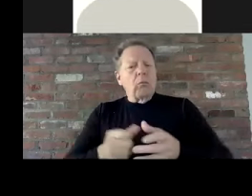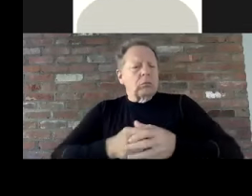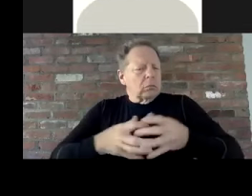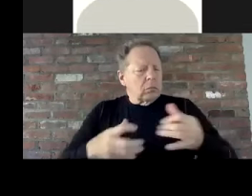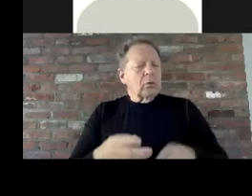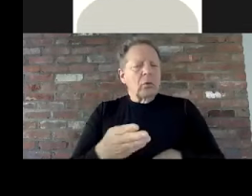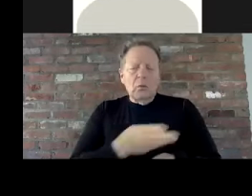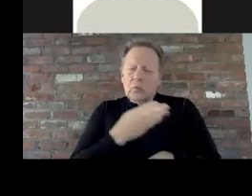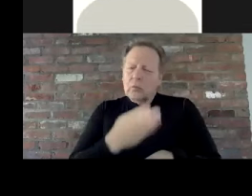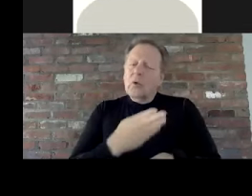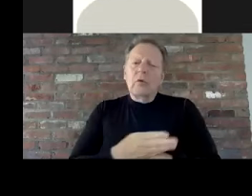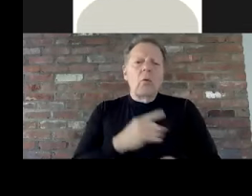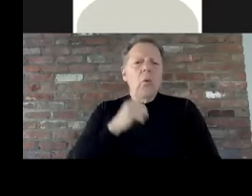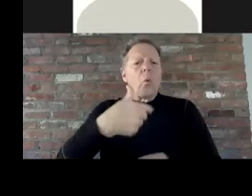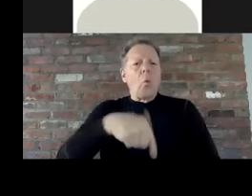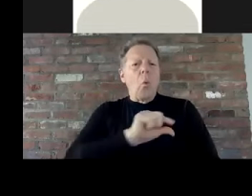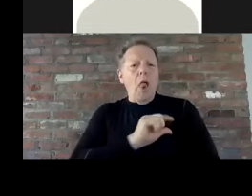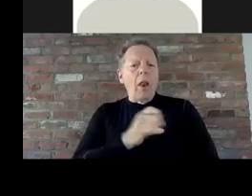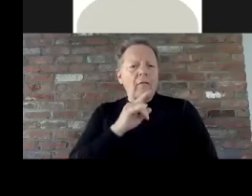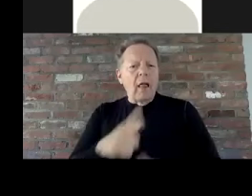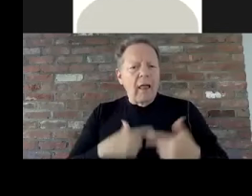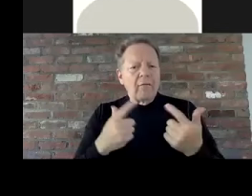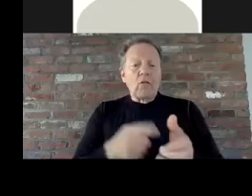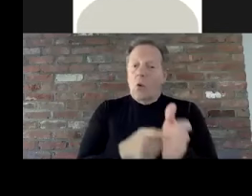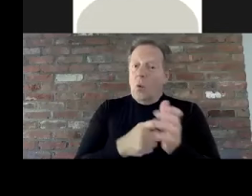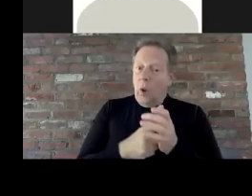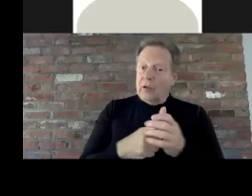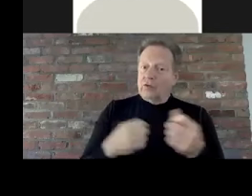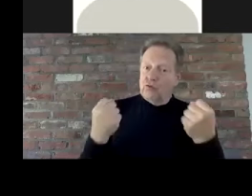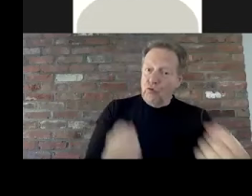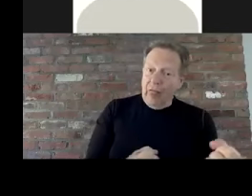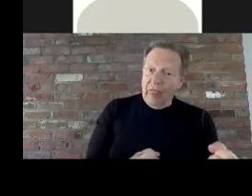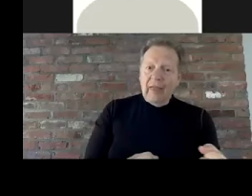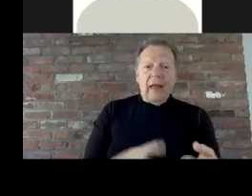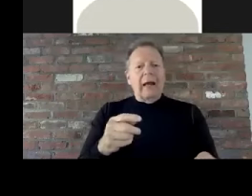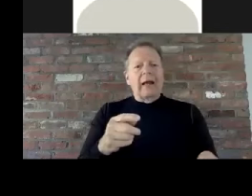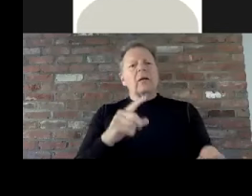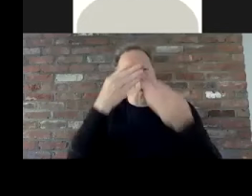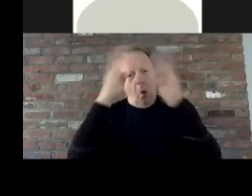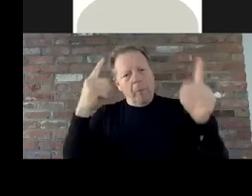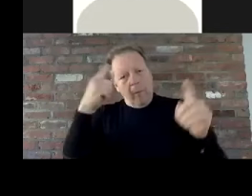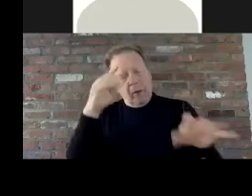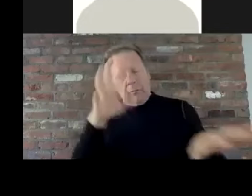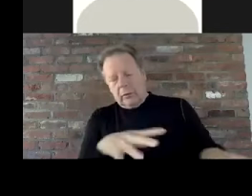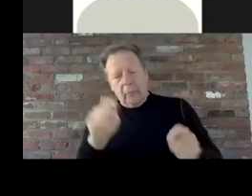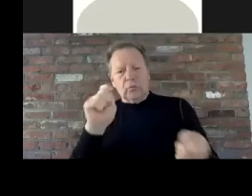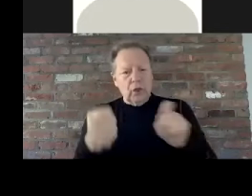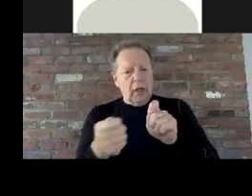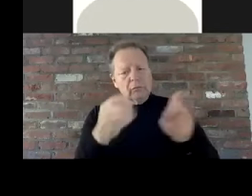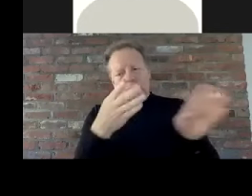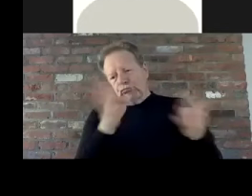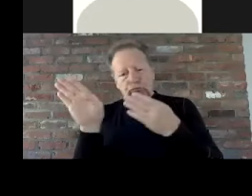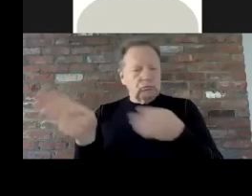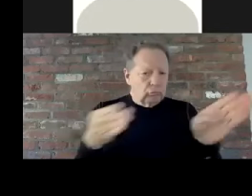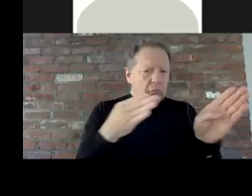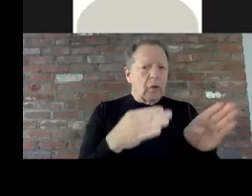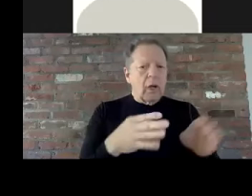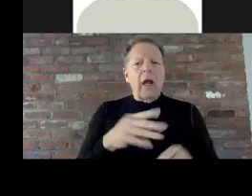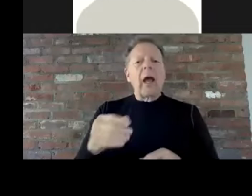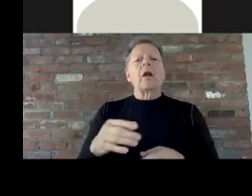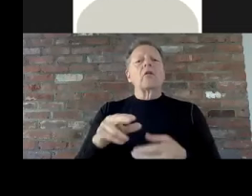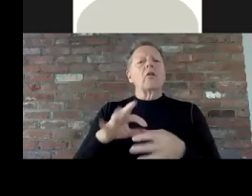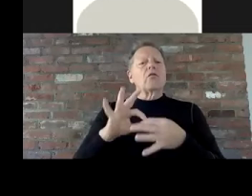improve quality of life. It requires strength and adaptiveness across all social, environmental, economic, governance, and